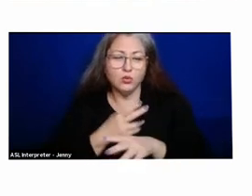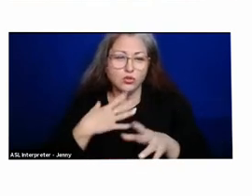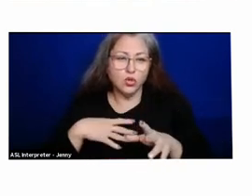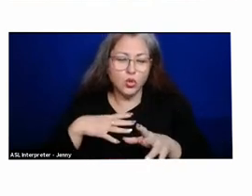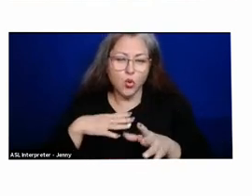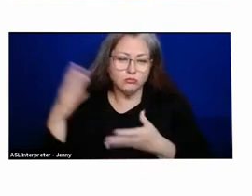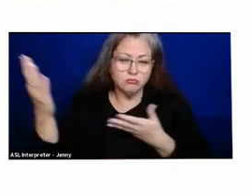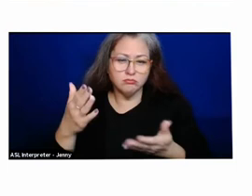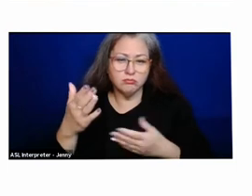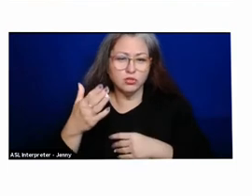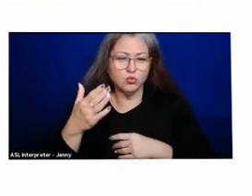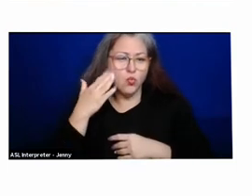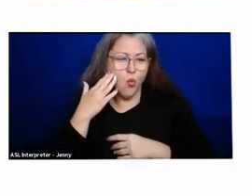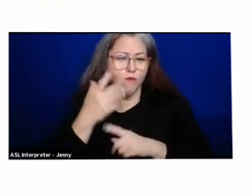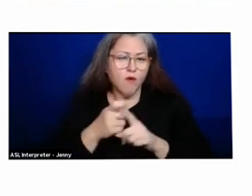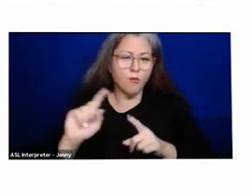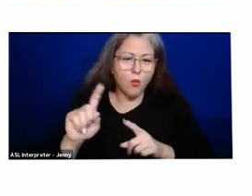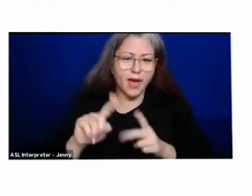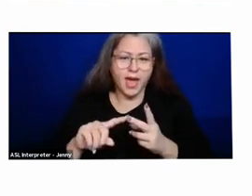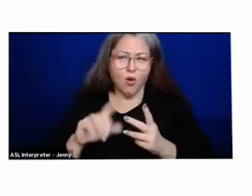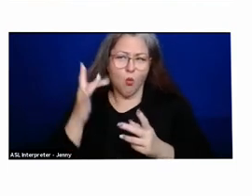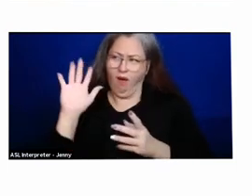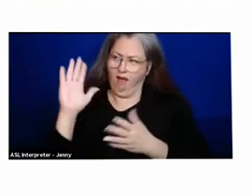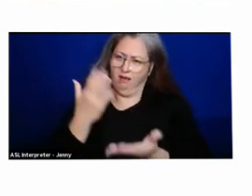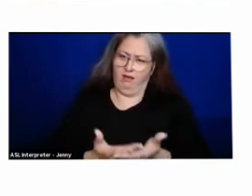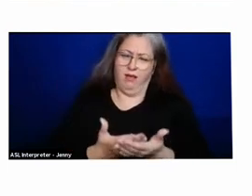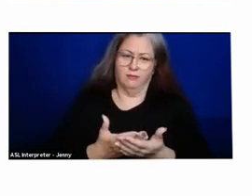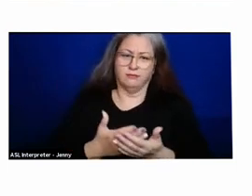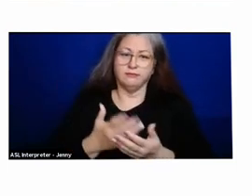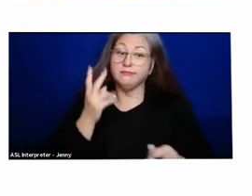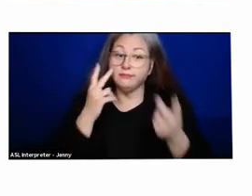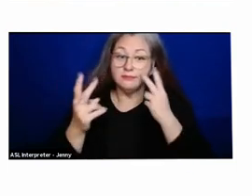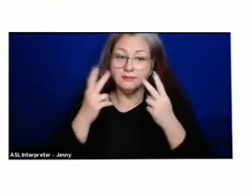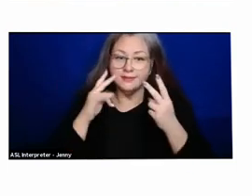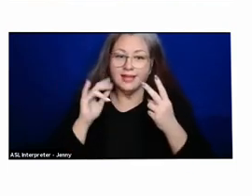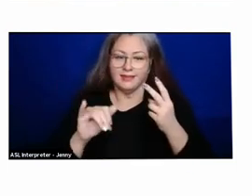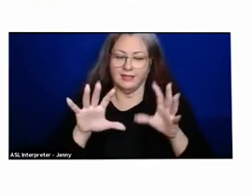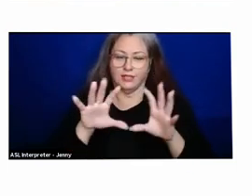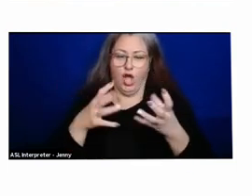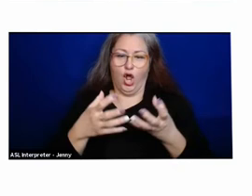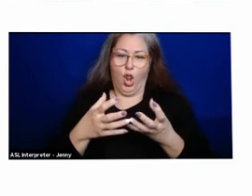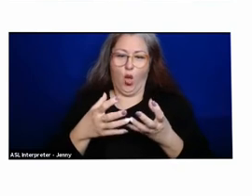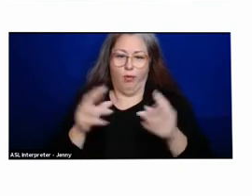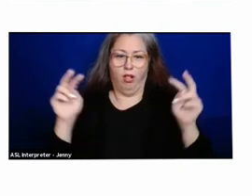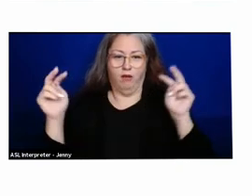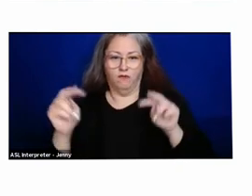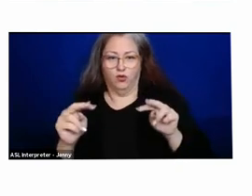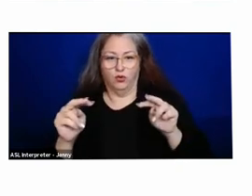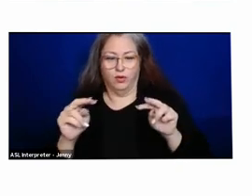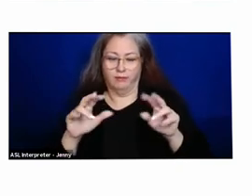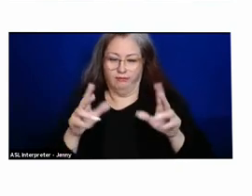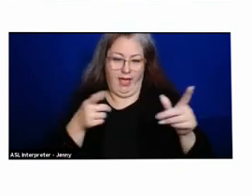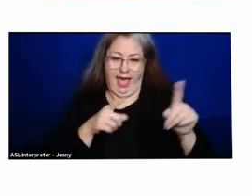understanding where they come from, why they get here, we see that it's a global picture, right? It's a global